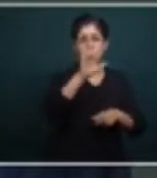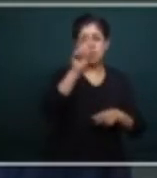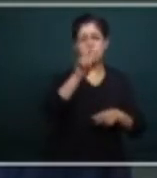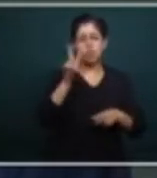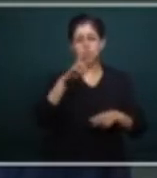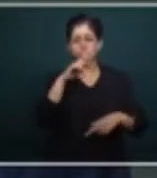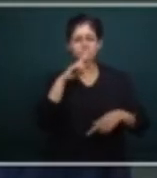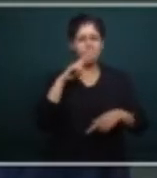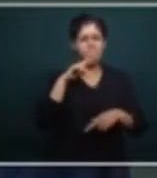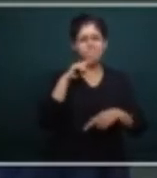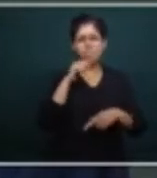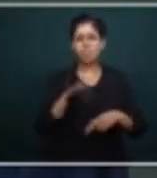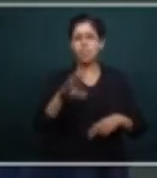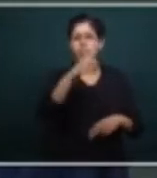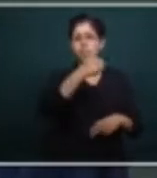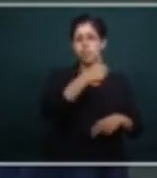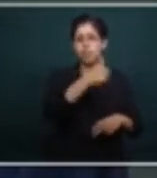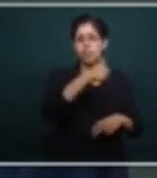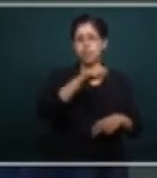to Friday,